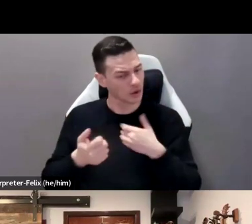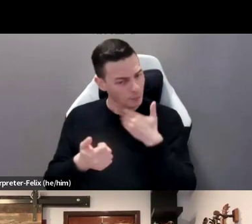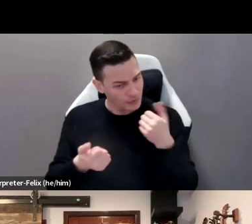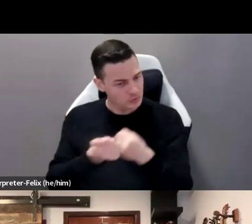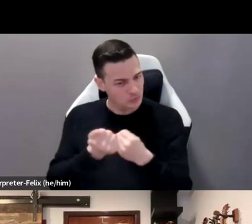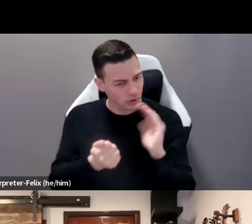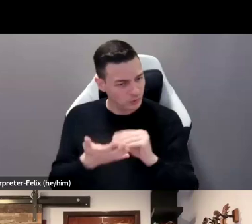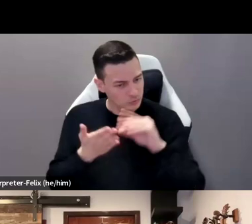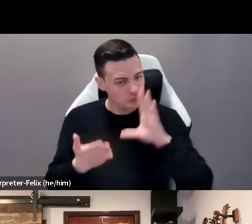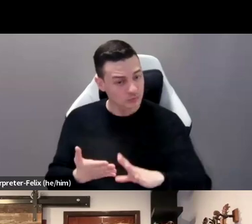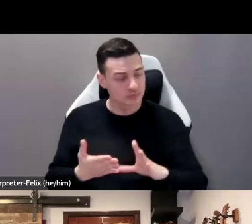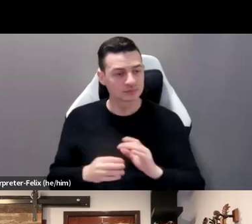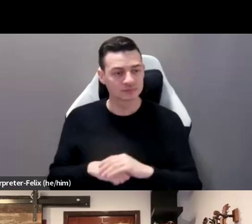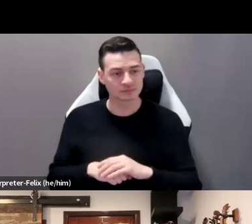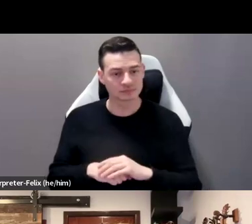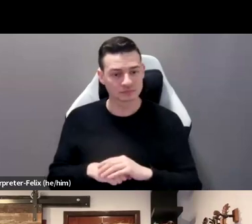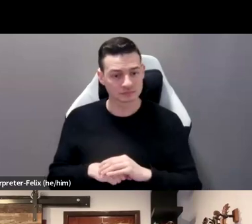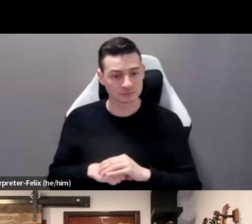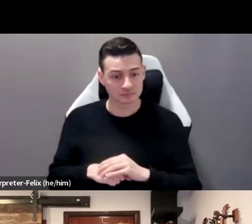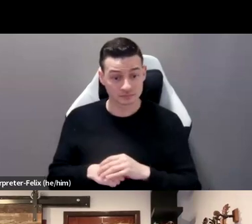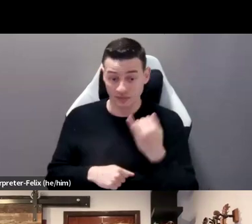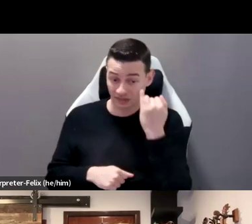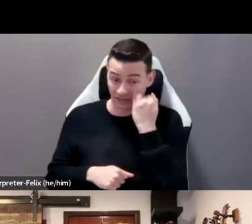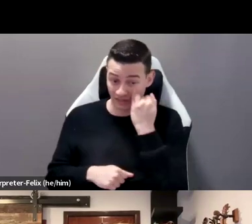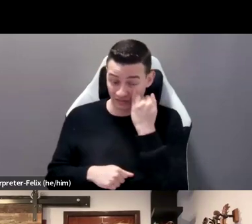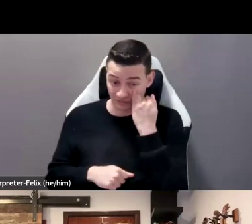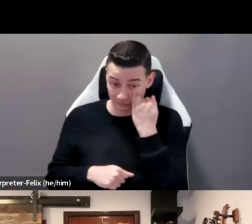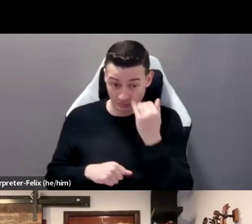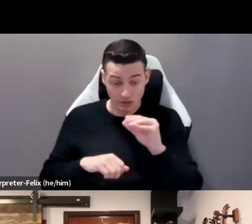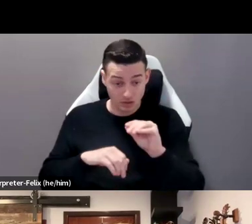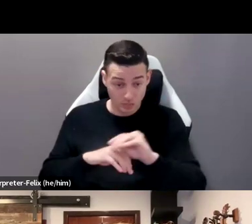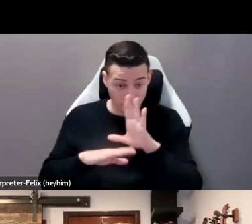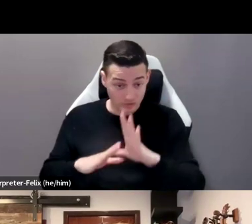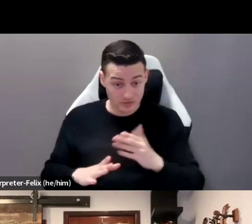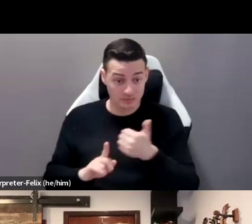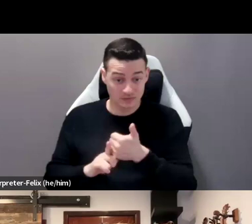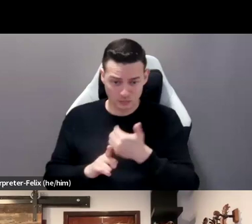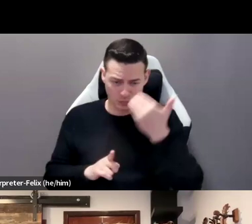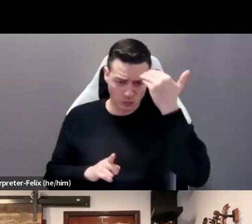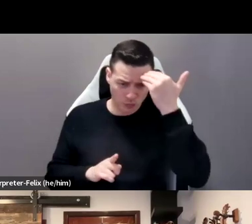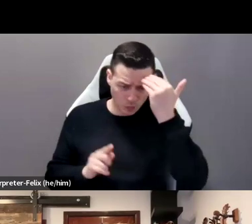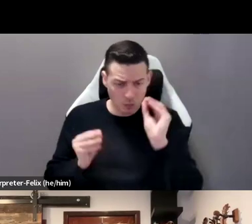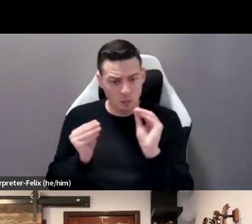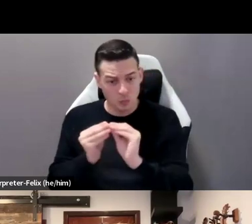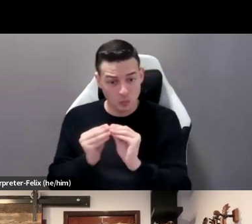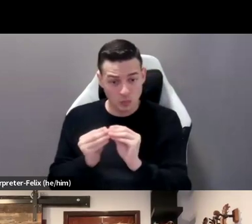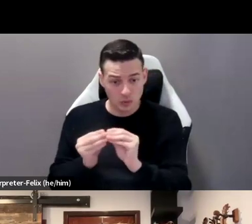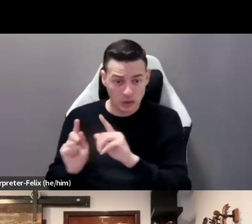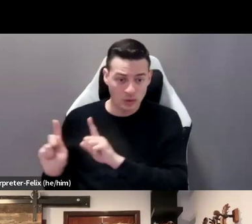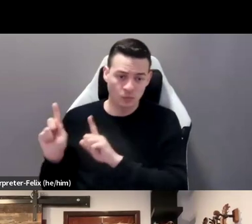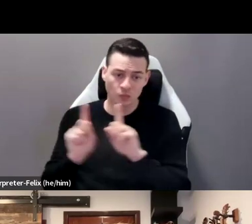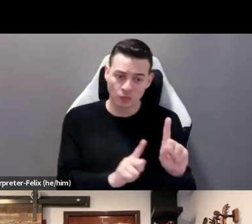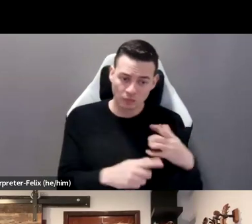our students. And the more educated those folks are, they are referring students or going to appointments with students or walking them over to the